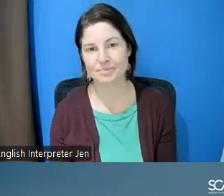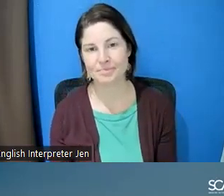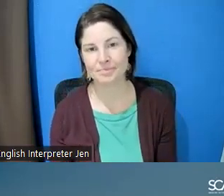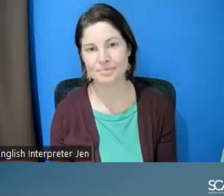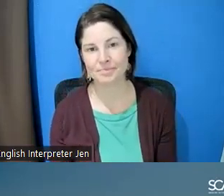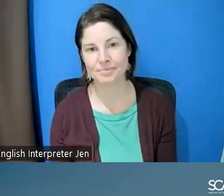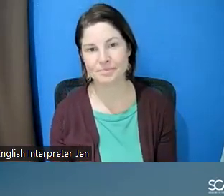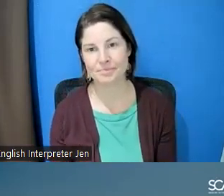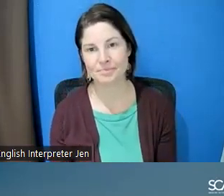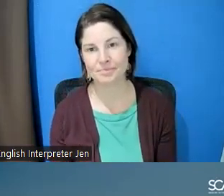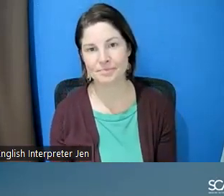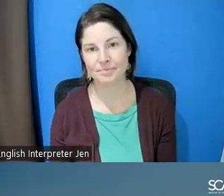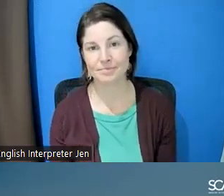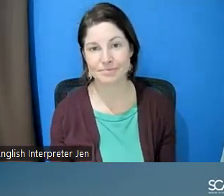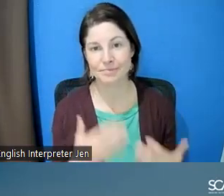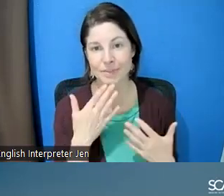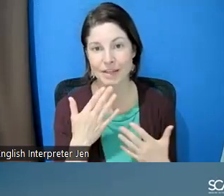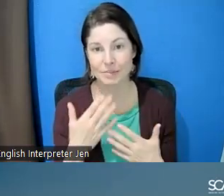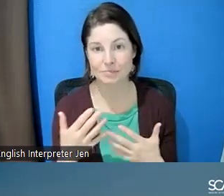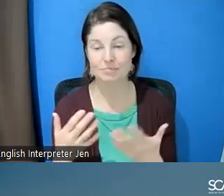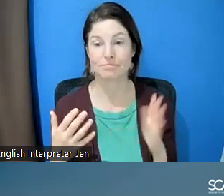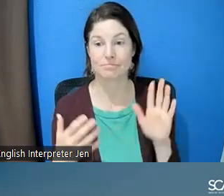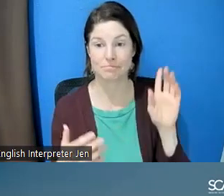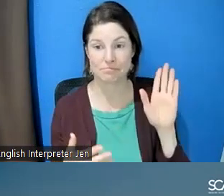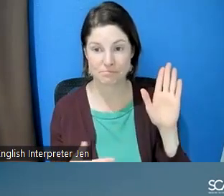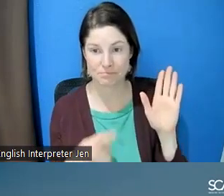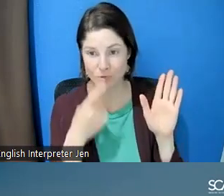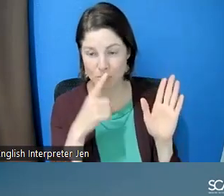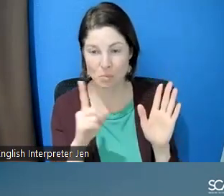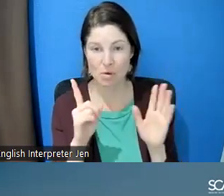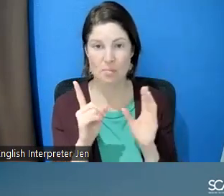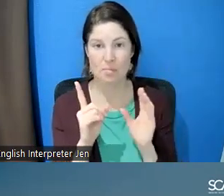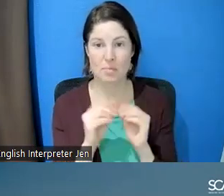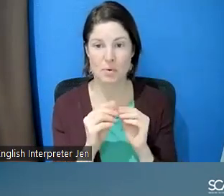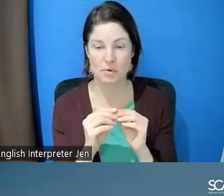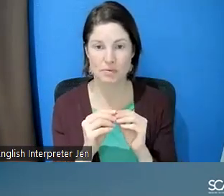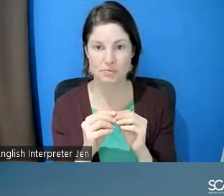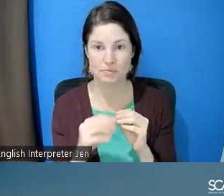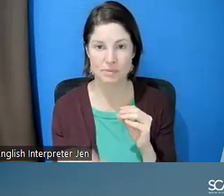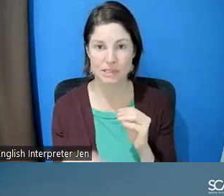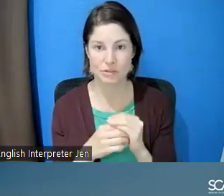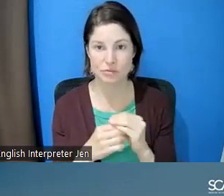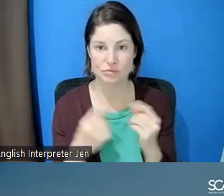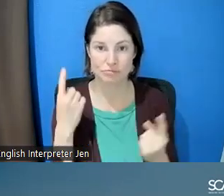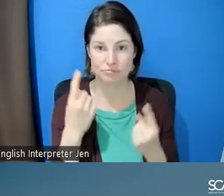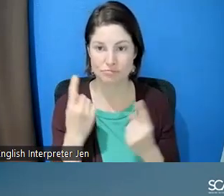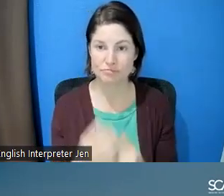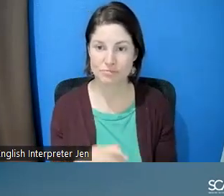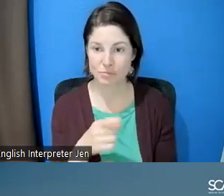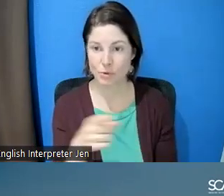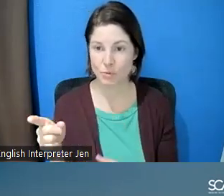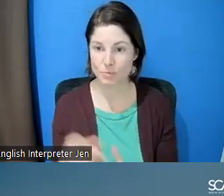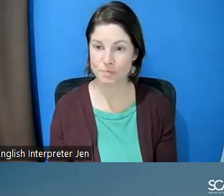All right, thanks so much, everyone. Nina, Go ahead. may I offer one additional kind of consideration for the folks on the